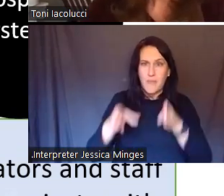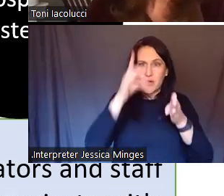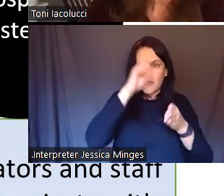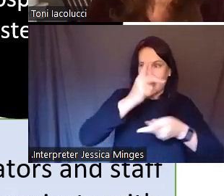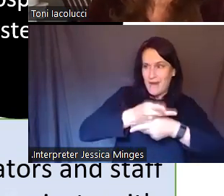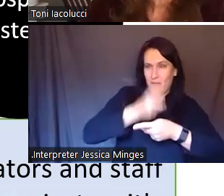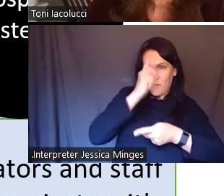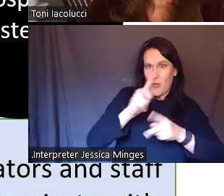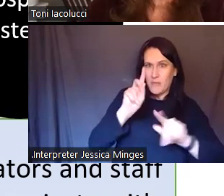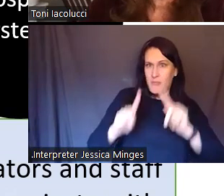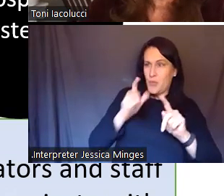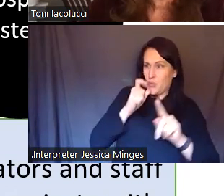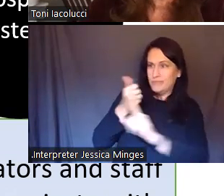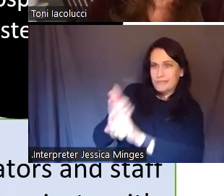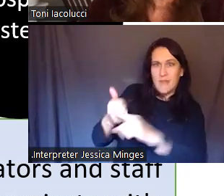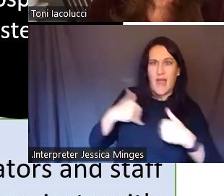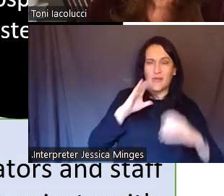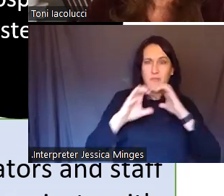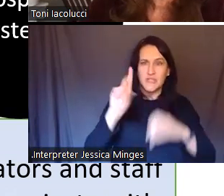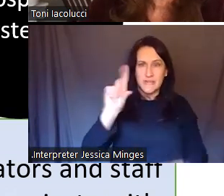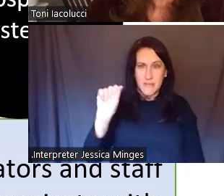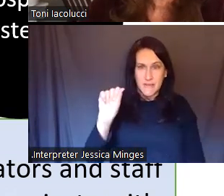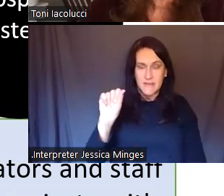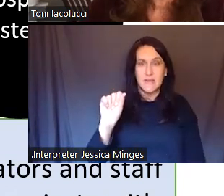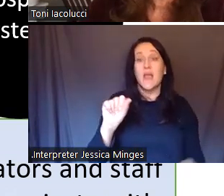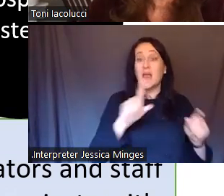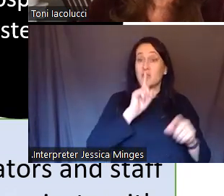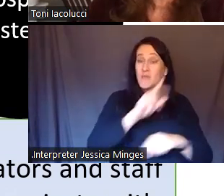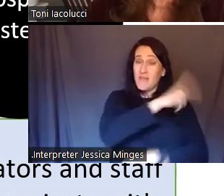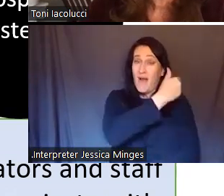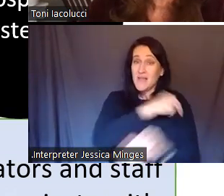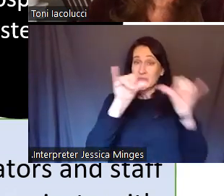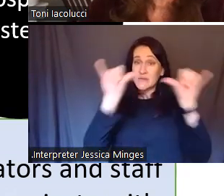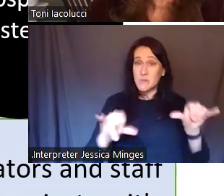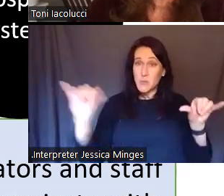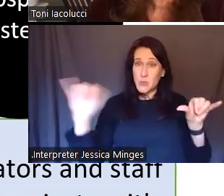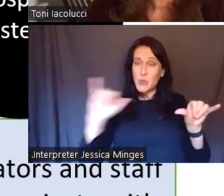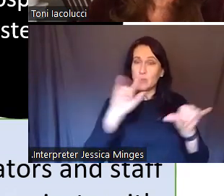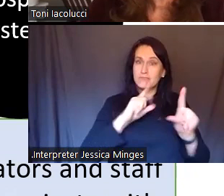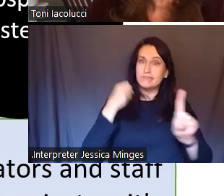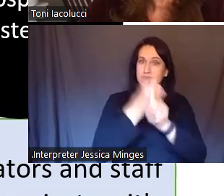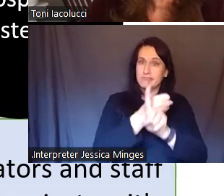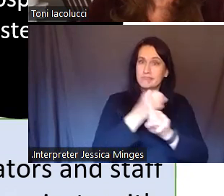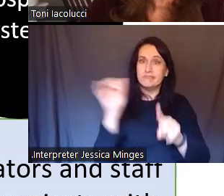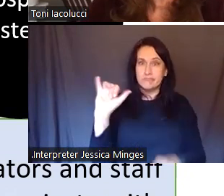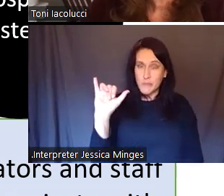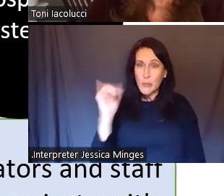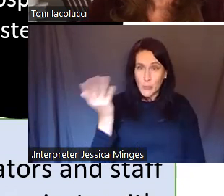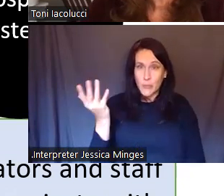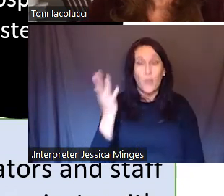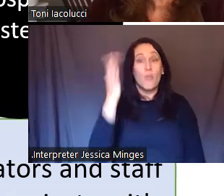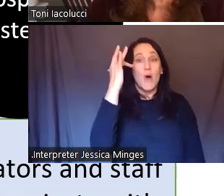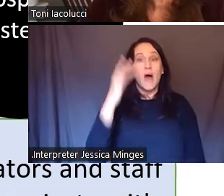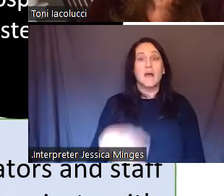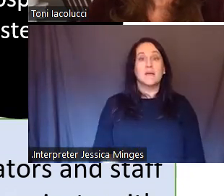with communication disabilities. And certainly hospital systems are impacted by these barriers because with